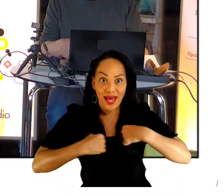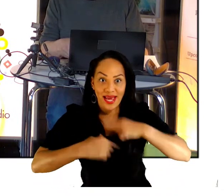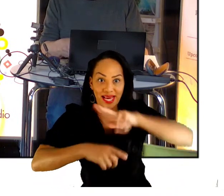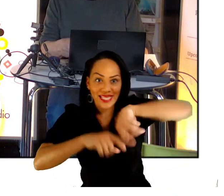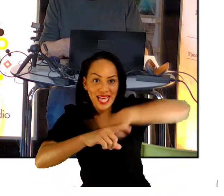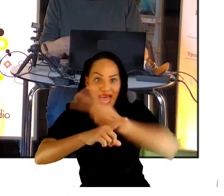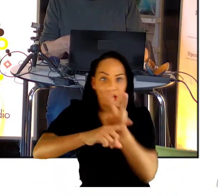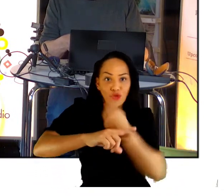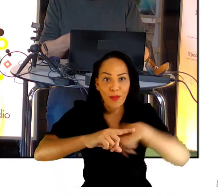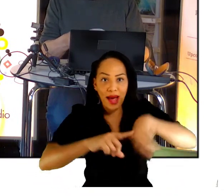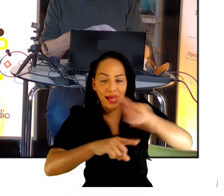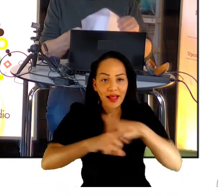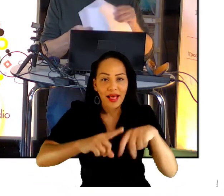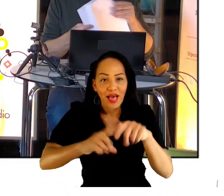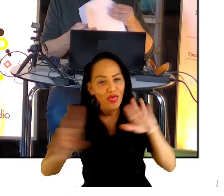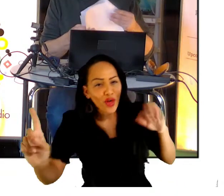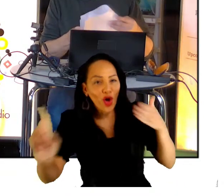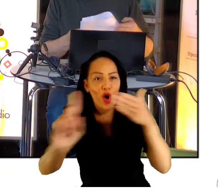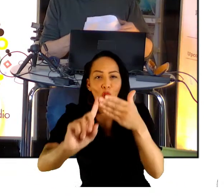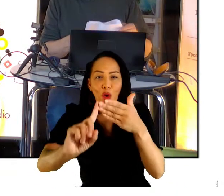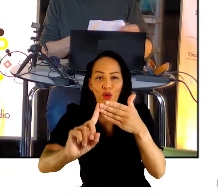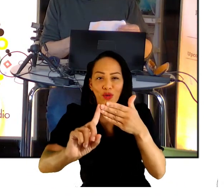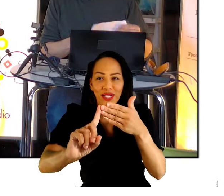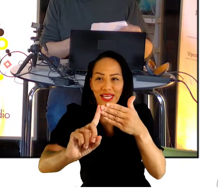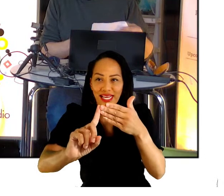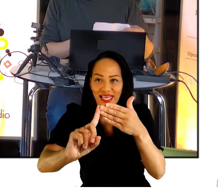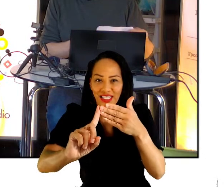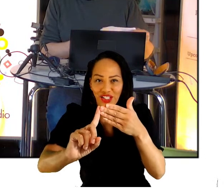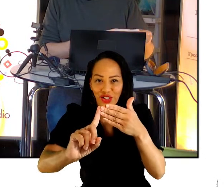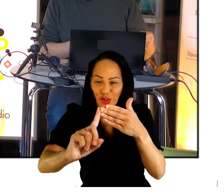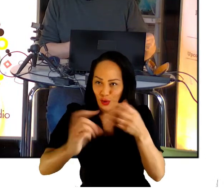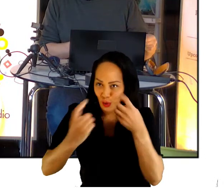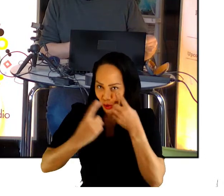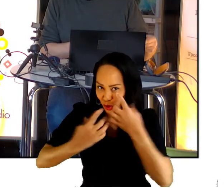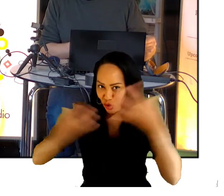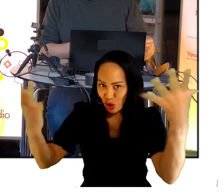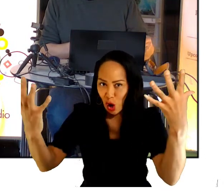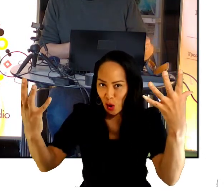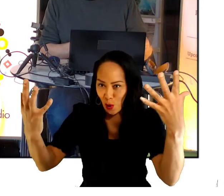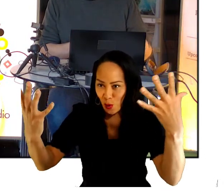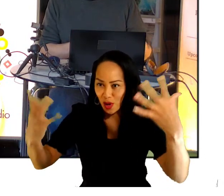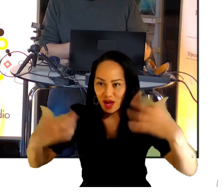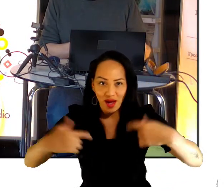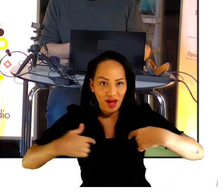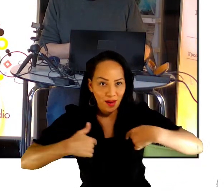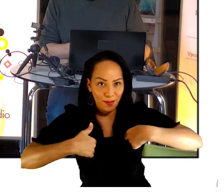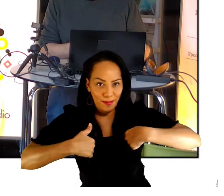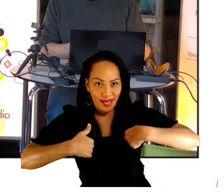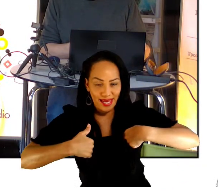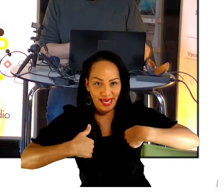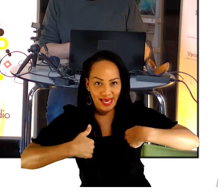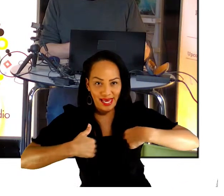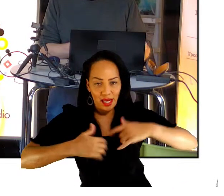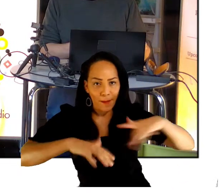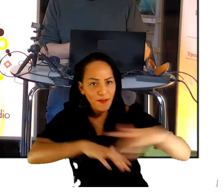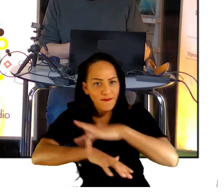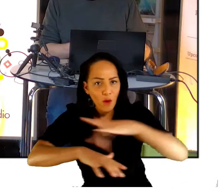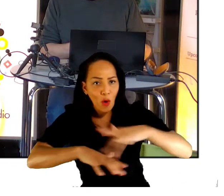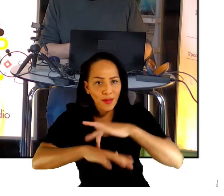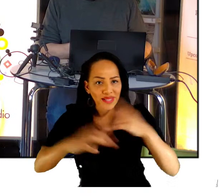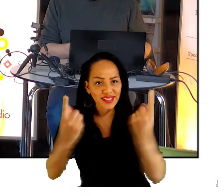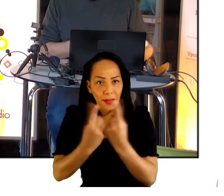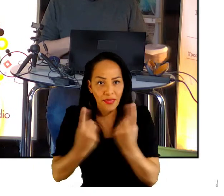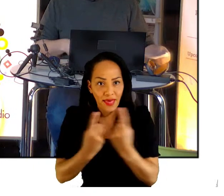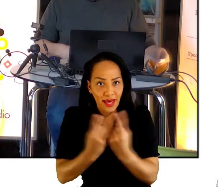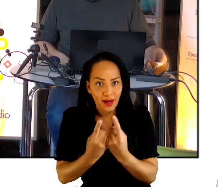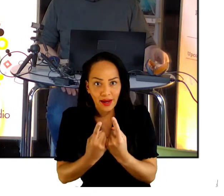body that performs a very difficult skill with seeming effortlessness. So you don't